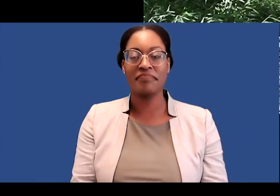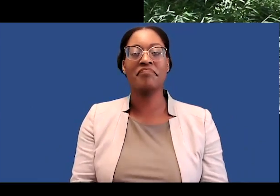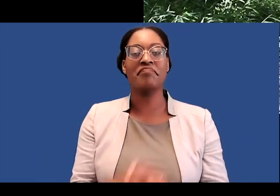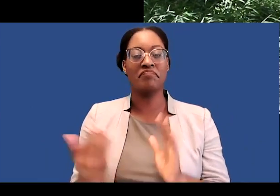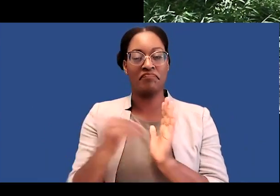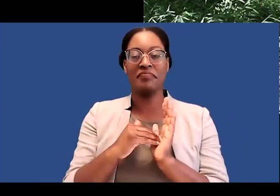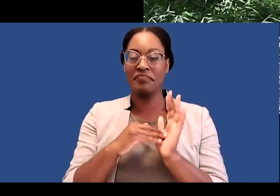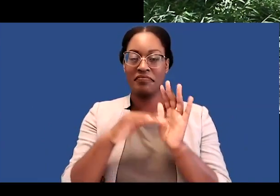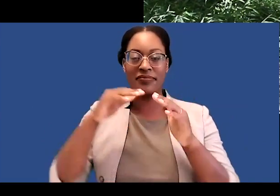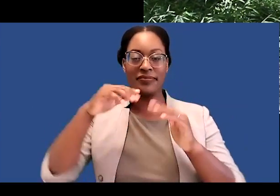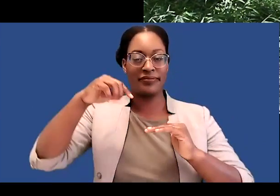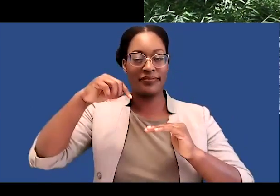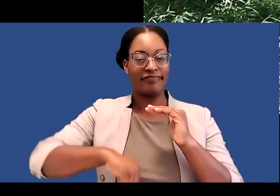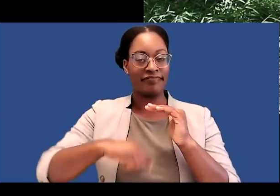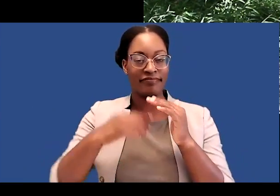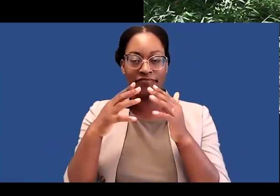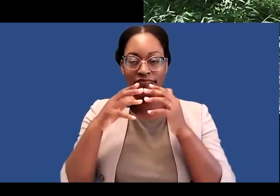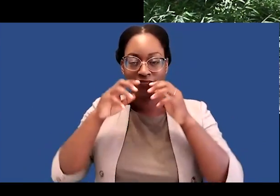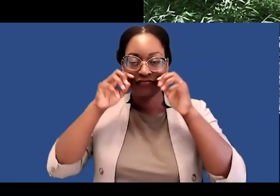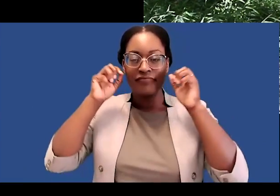Deep inhale